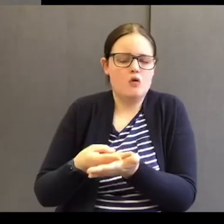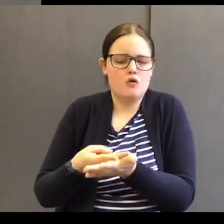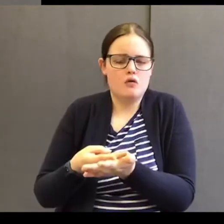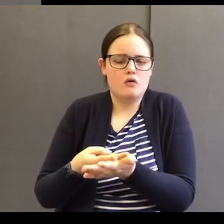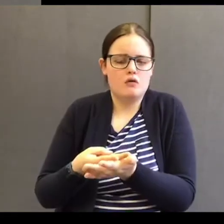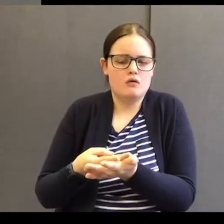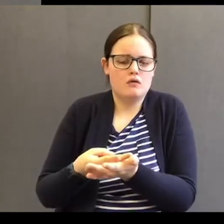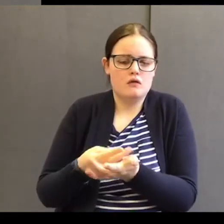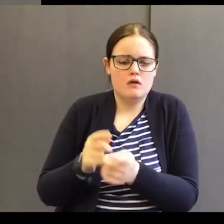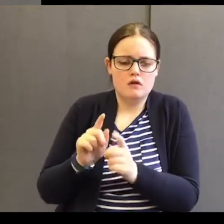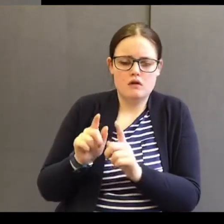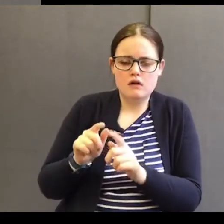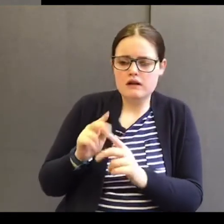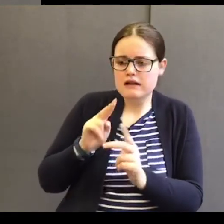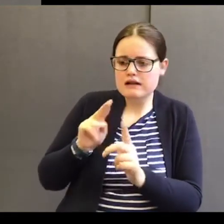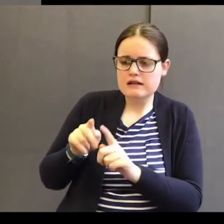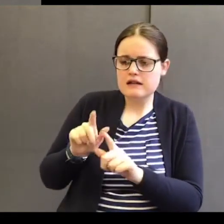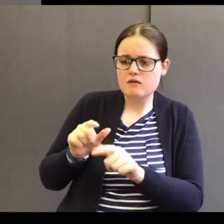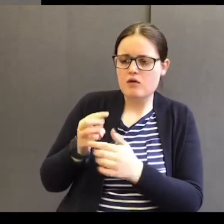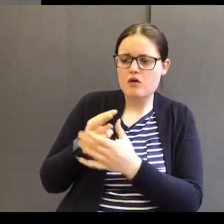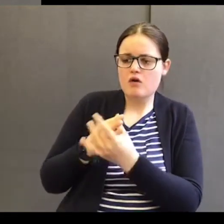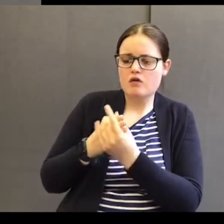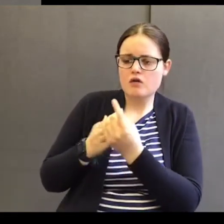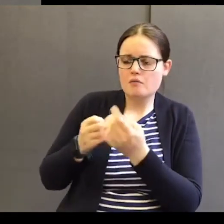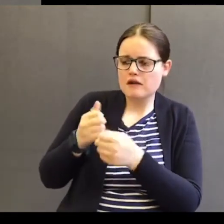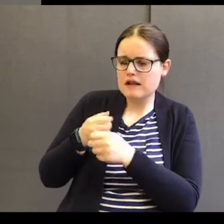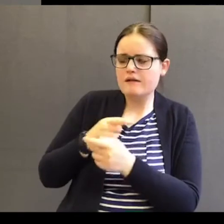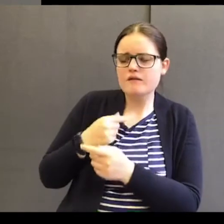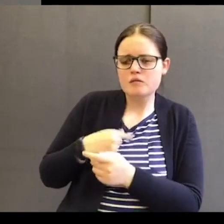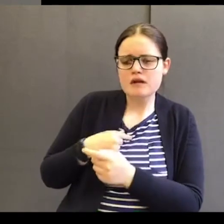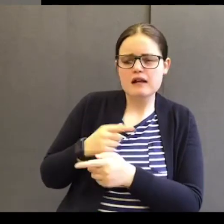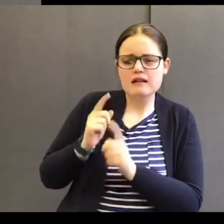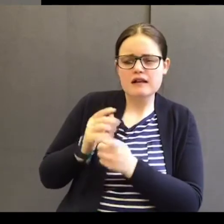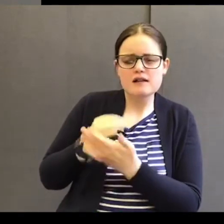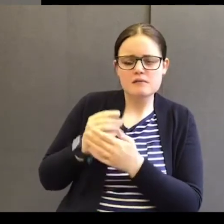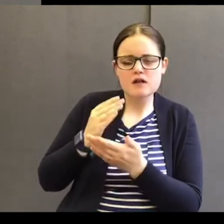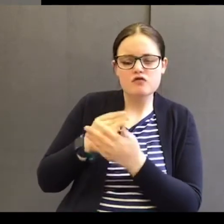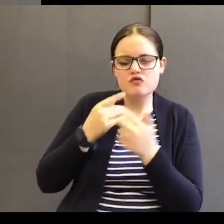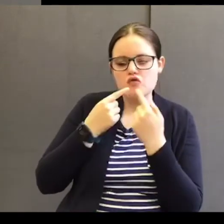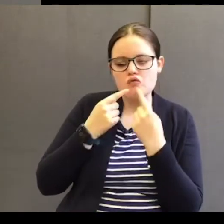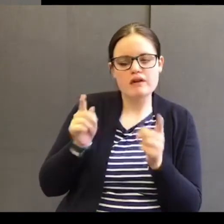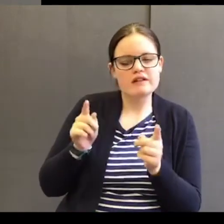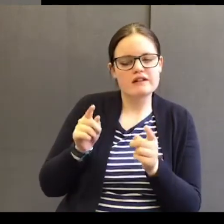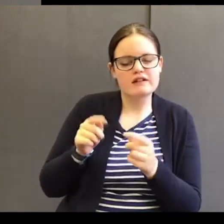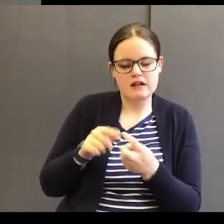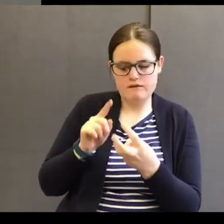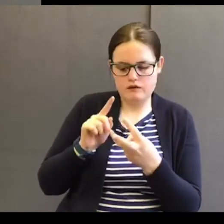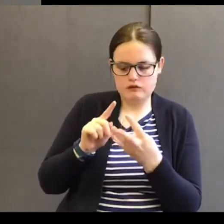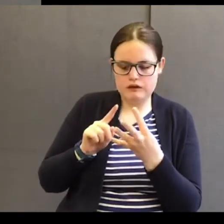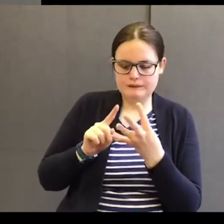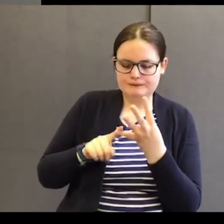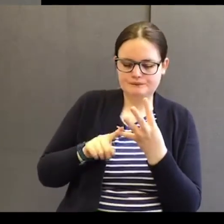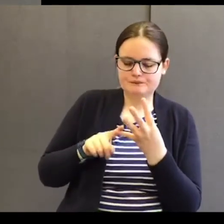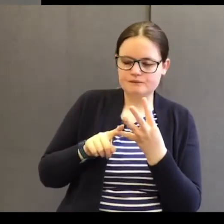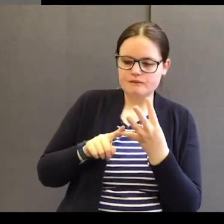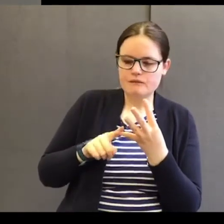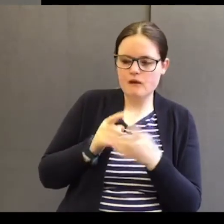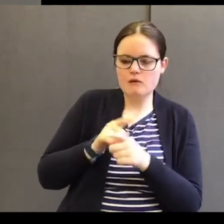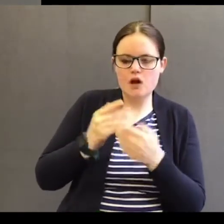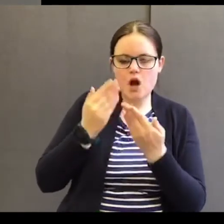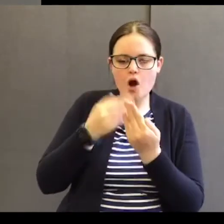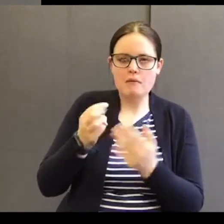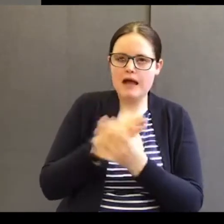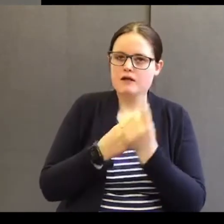I slip and fall. Look at what the Lord has done for me. That's being a witness.